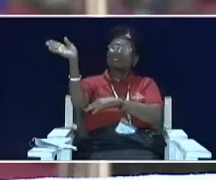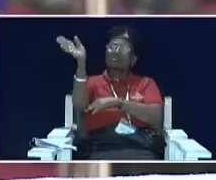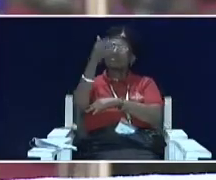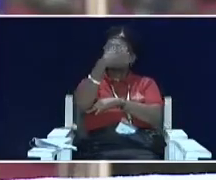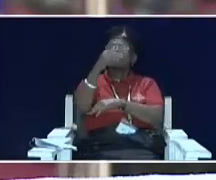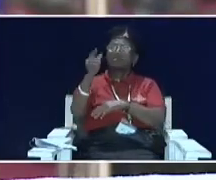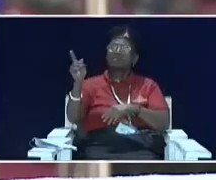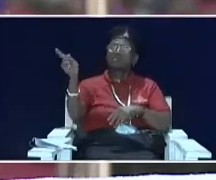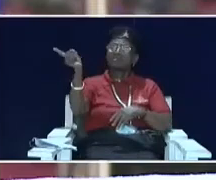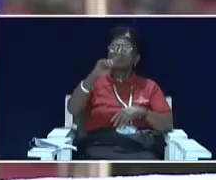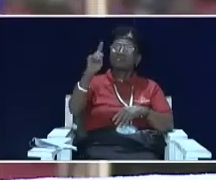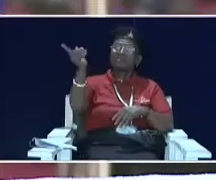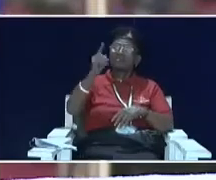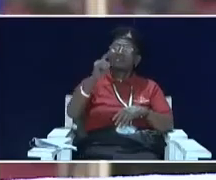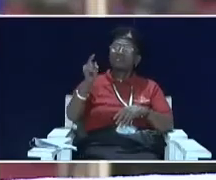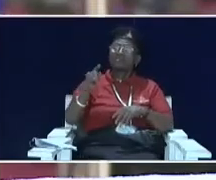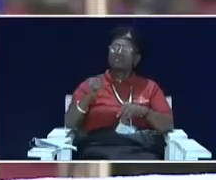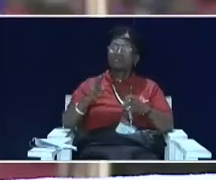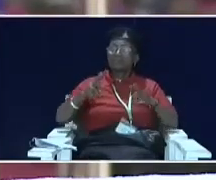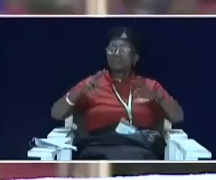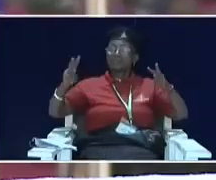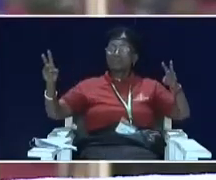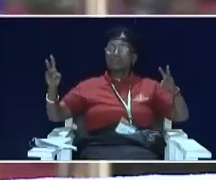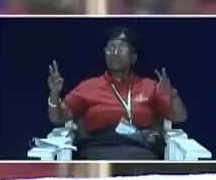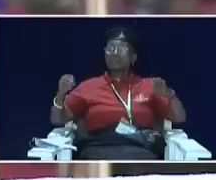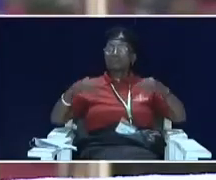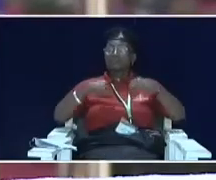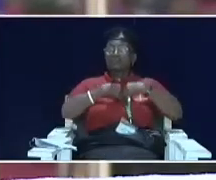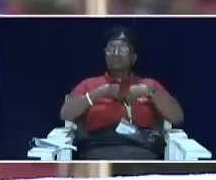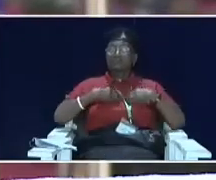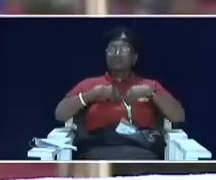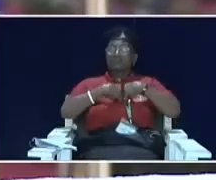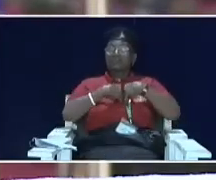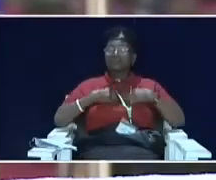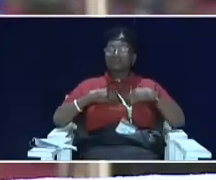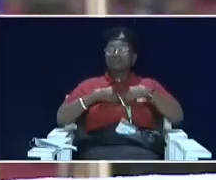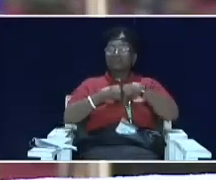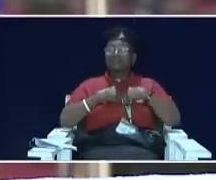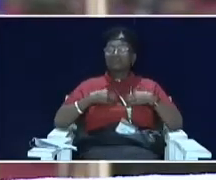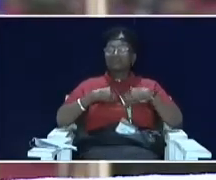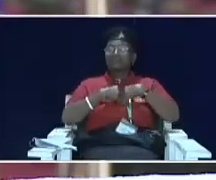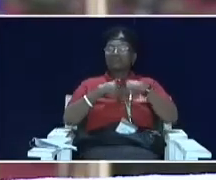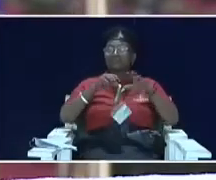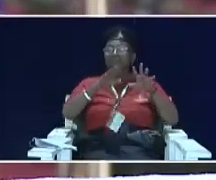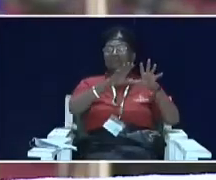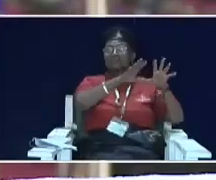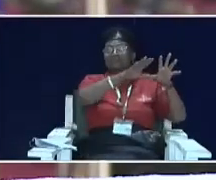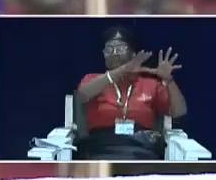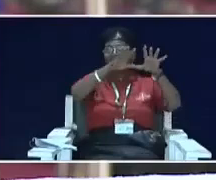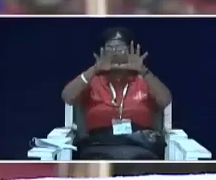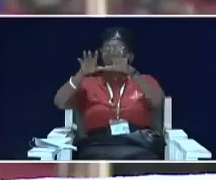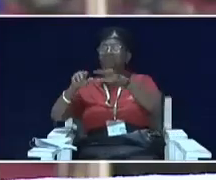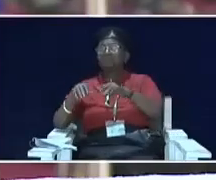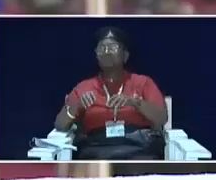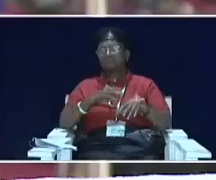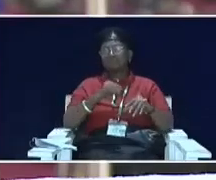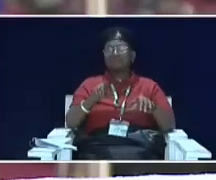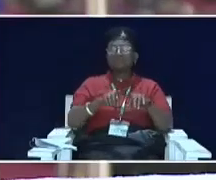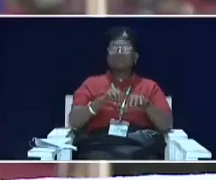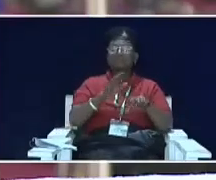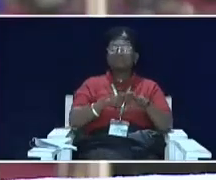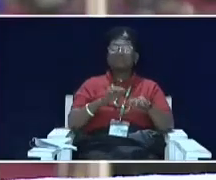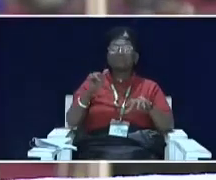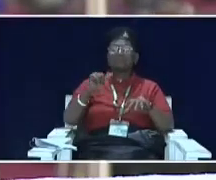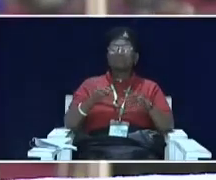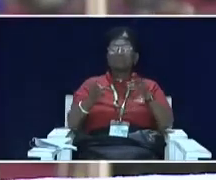where there are wild animals, lions, etc., etc., and they want to sleep at